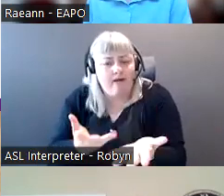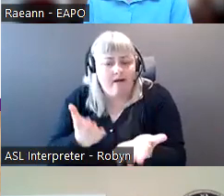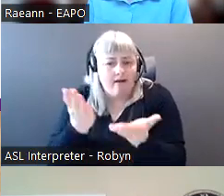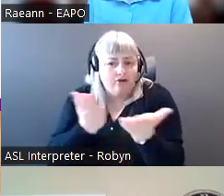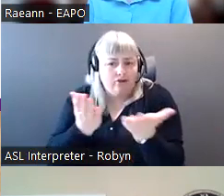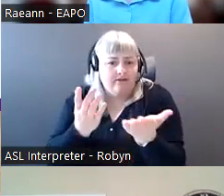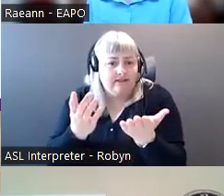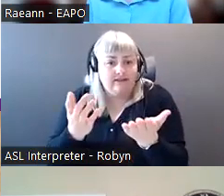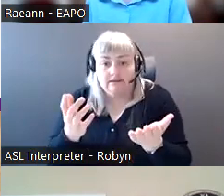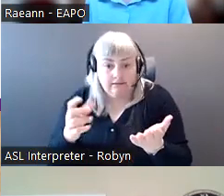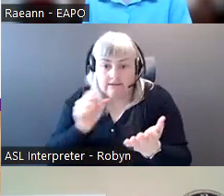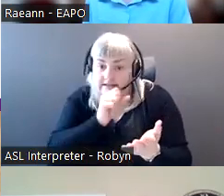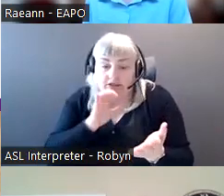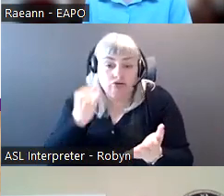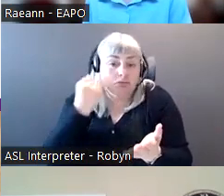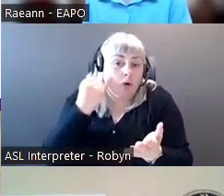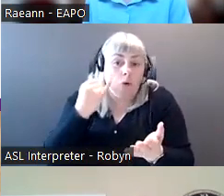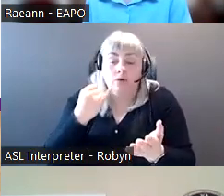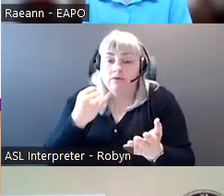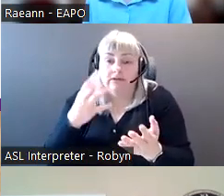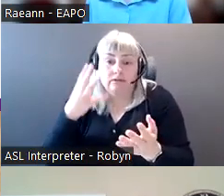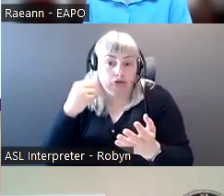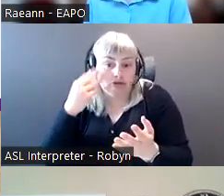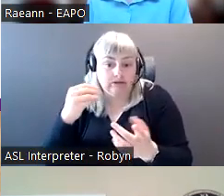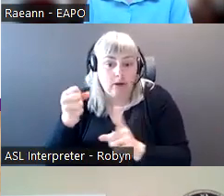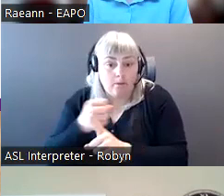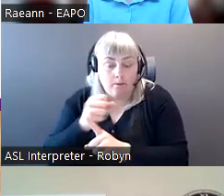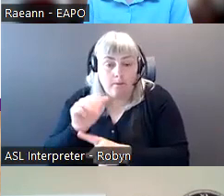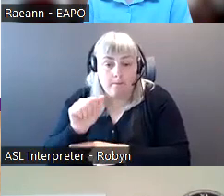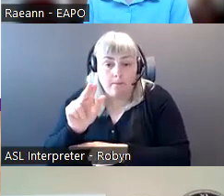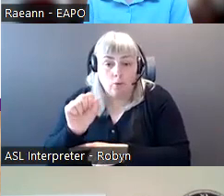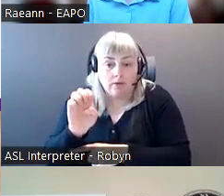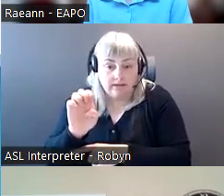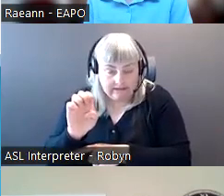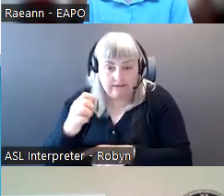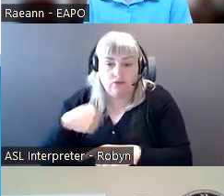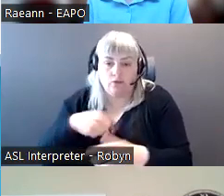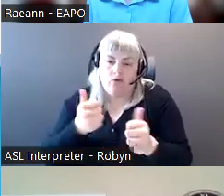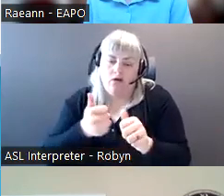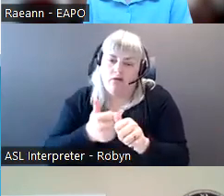form of abuse or that vulnerability. We want to prevent the situation from happening.